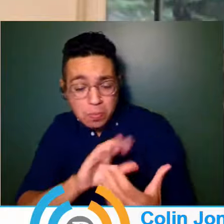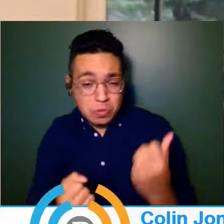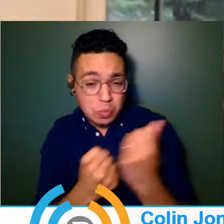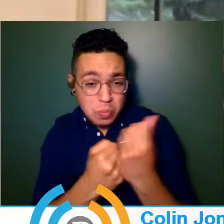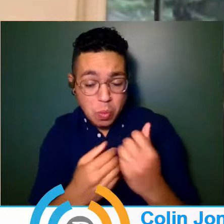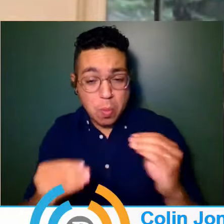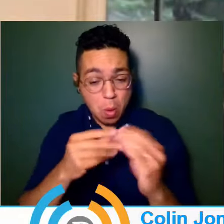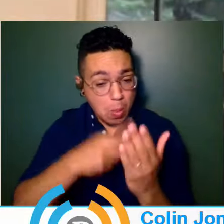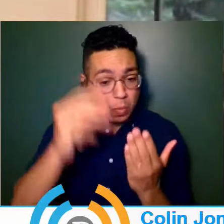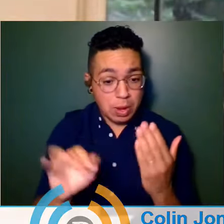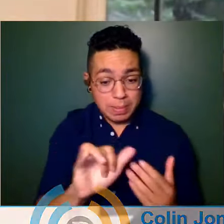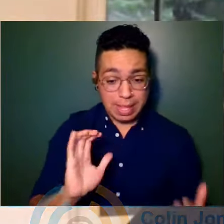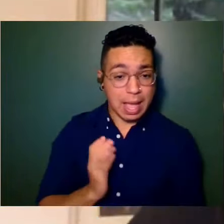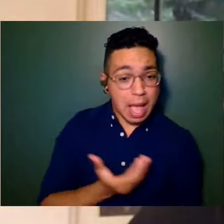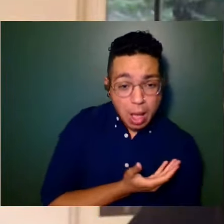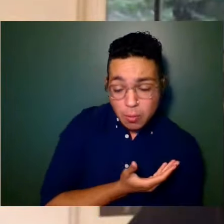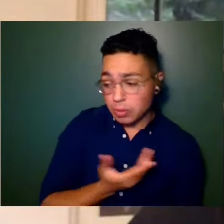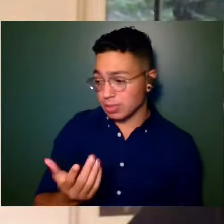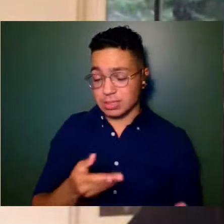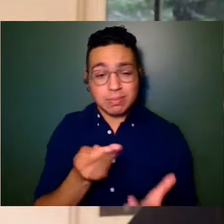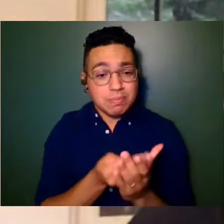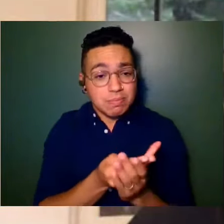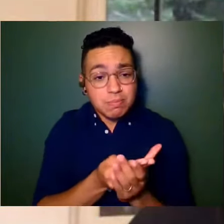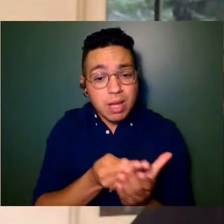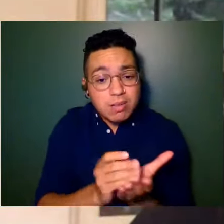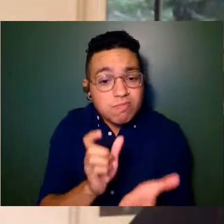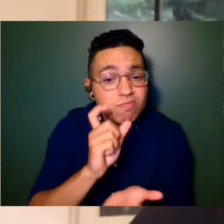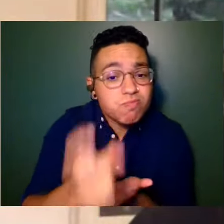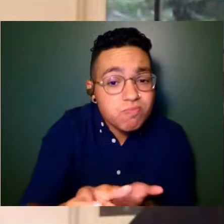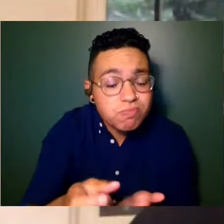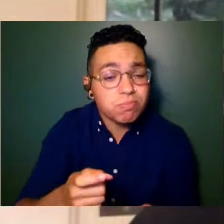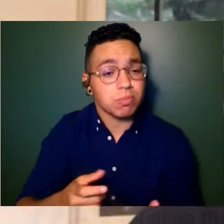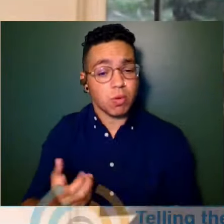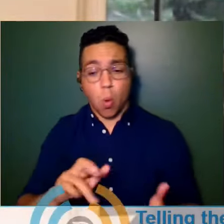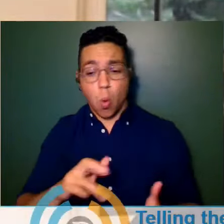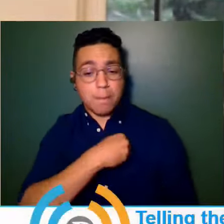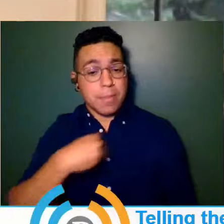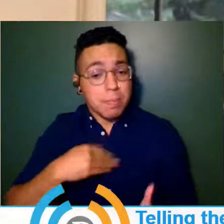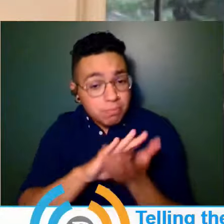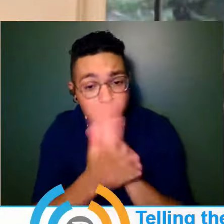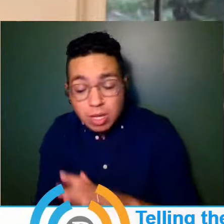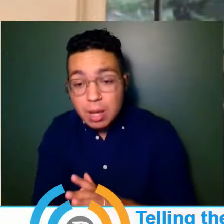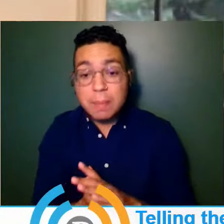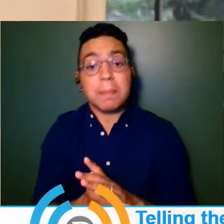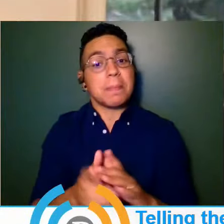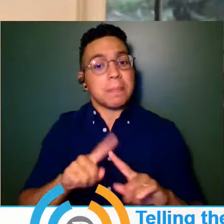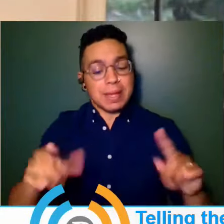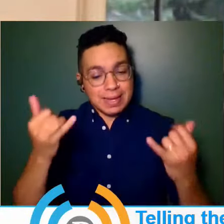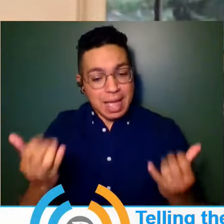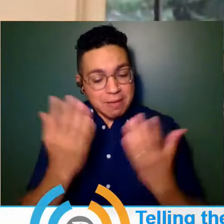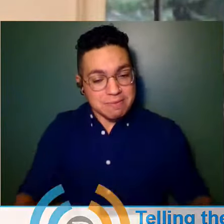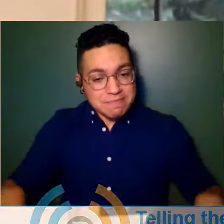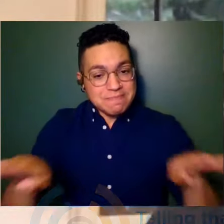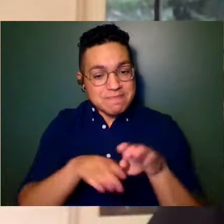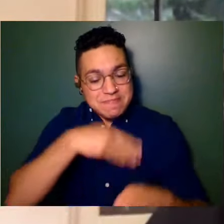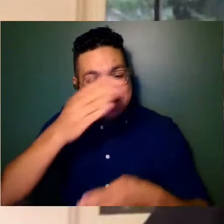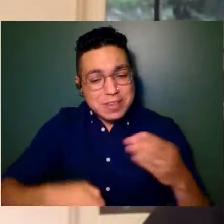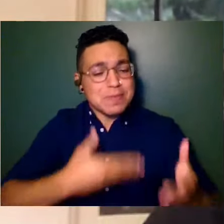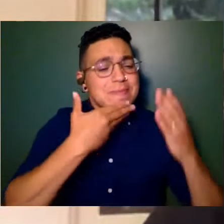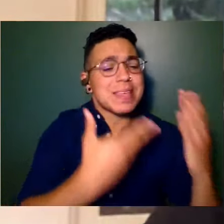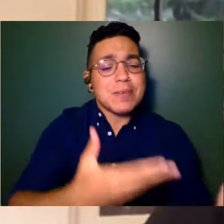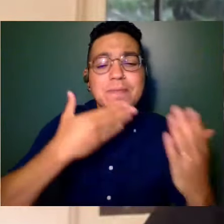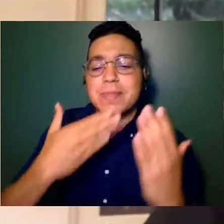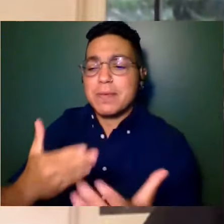either become a member or make a donation, it is much appreciated. And with that, we are closed. Thank you, thank you, thank you.